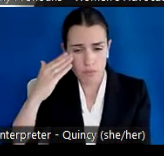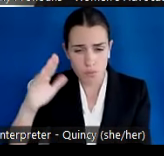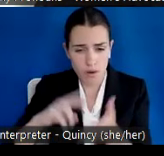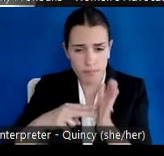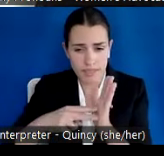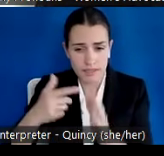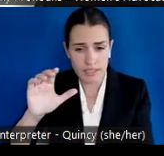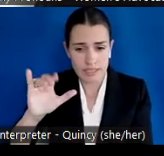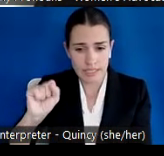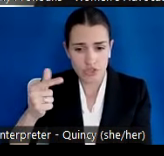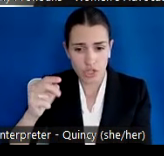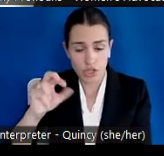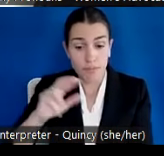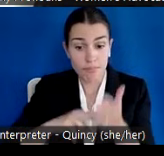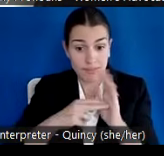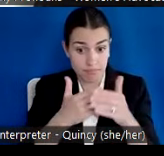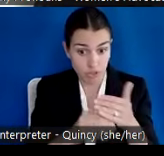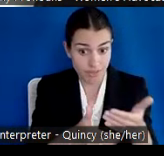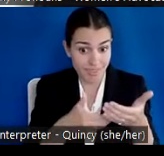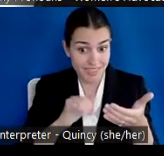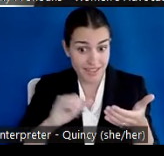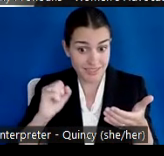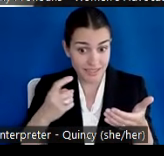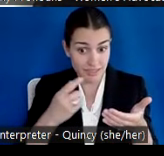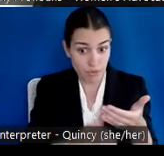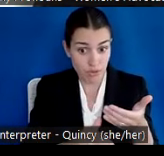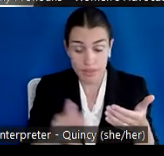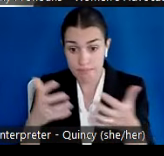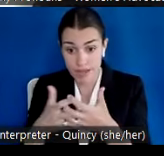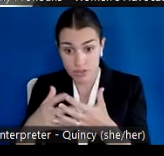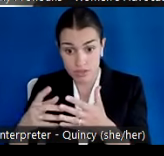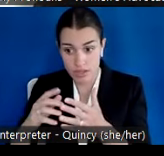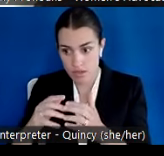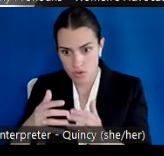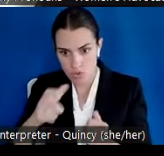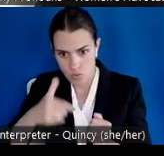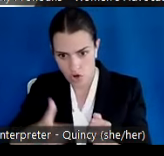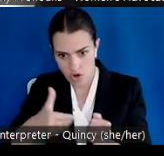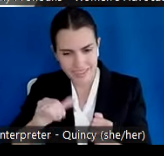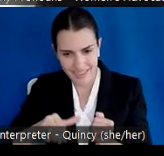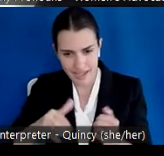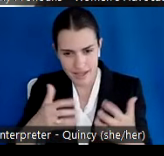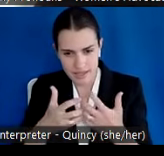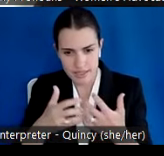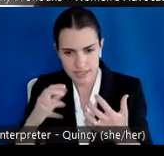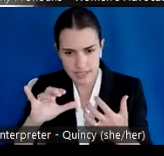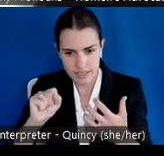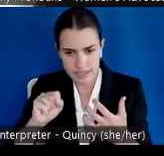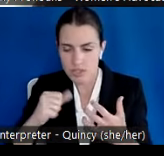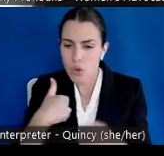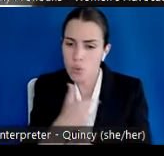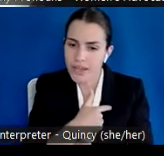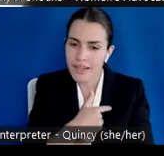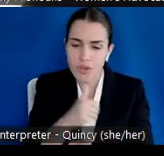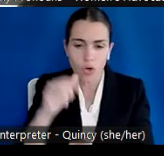gender identity. And so we instead value affirmation, curiosity, respect, and validation